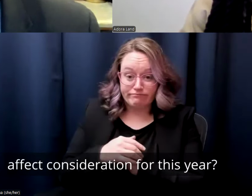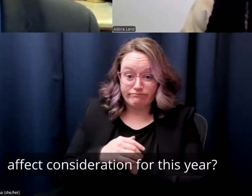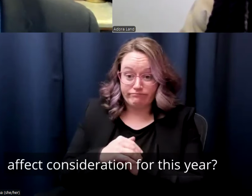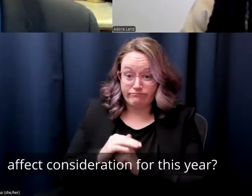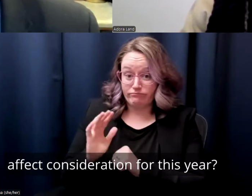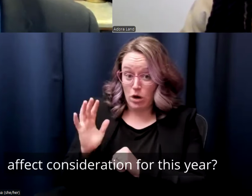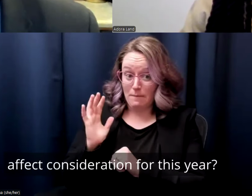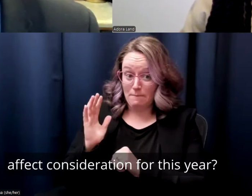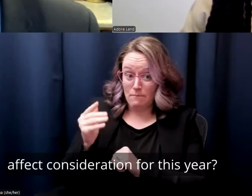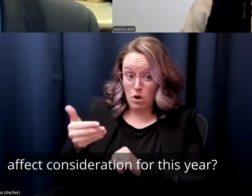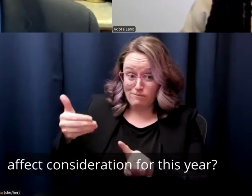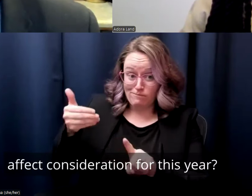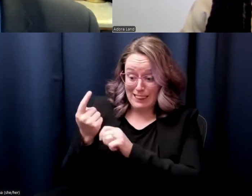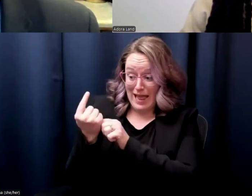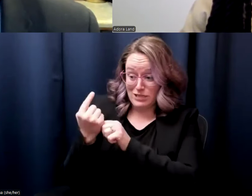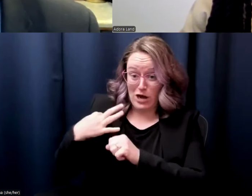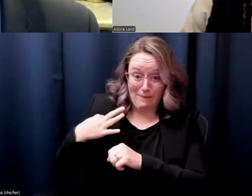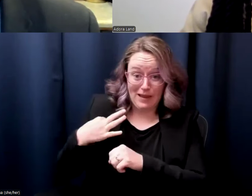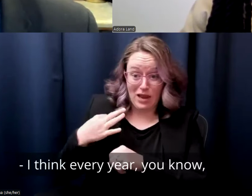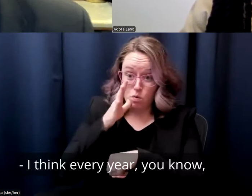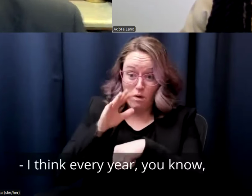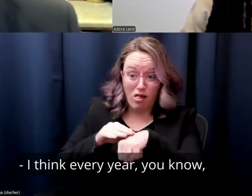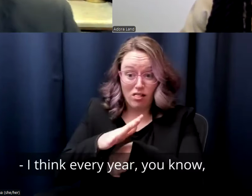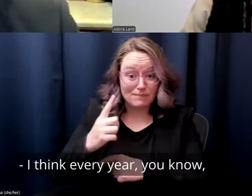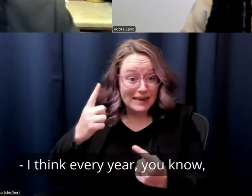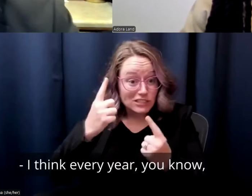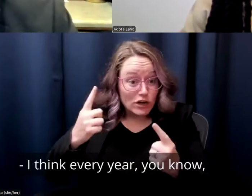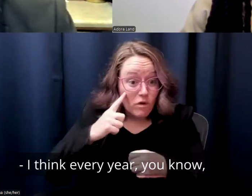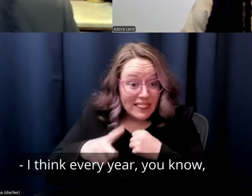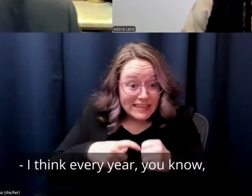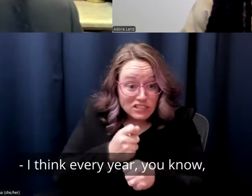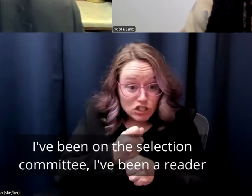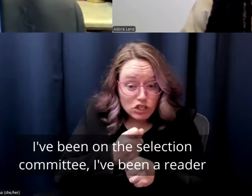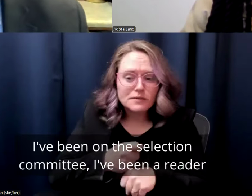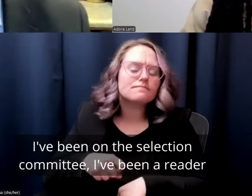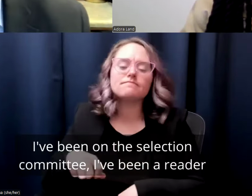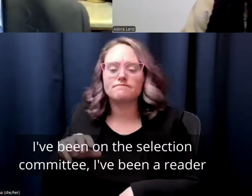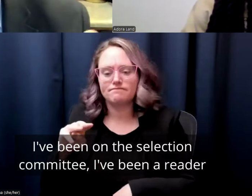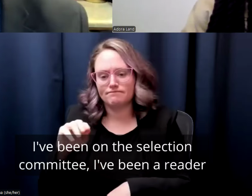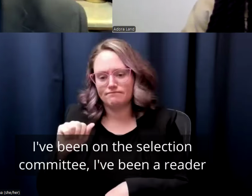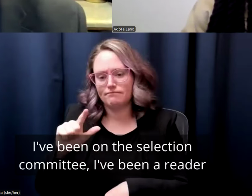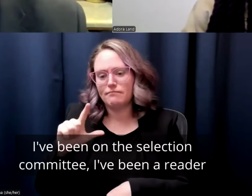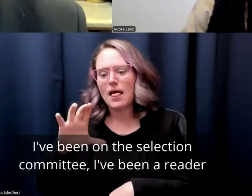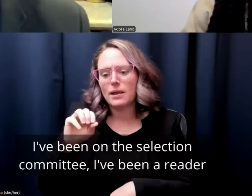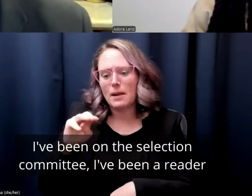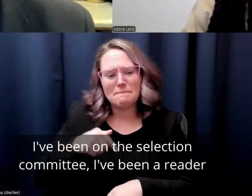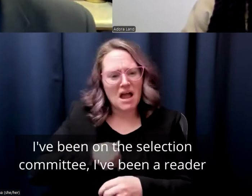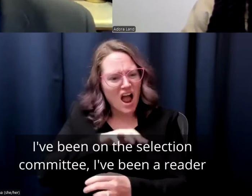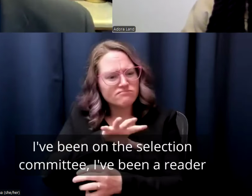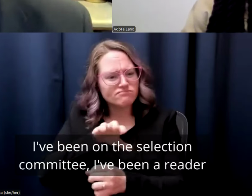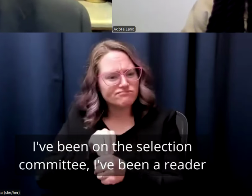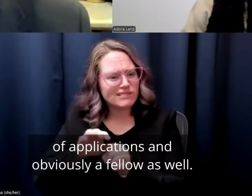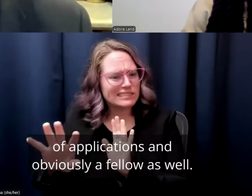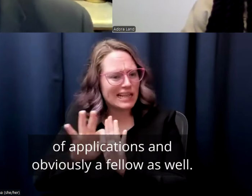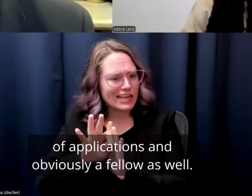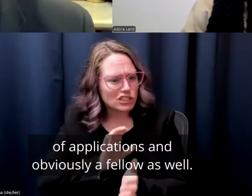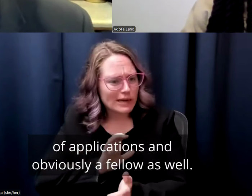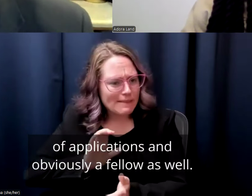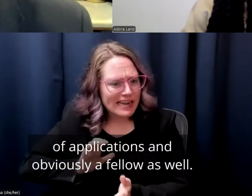affect considerations for this year? I think every year, I've been on the selection committee. I've been a reader